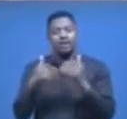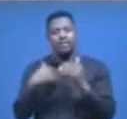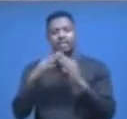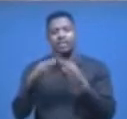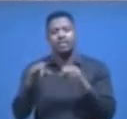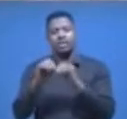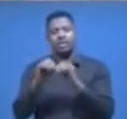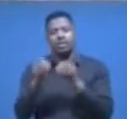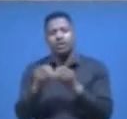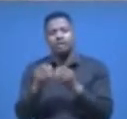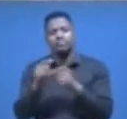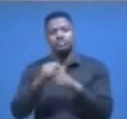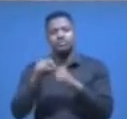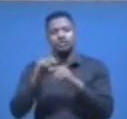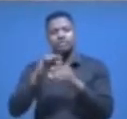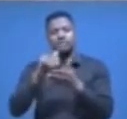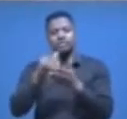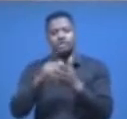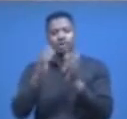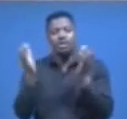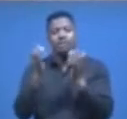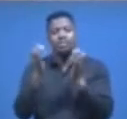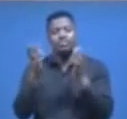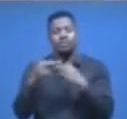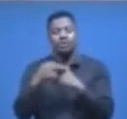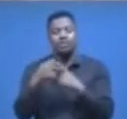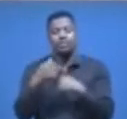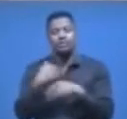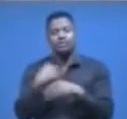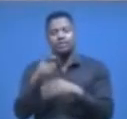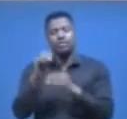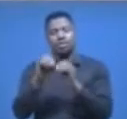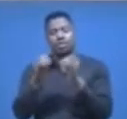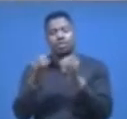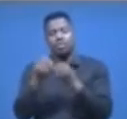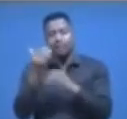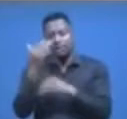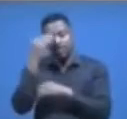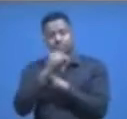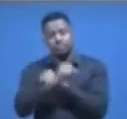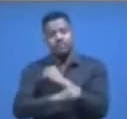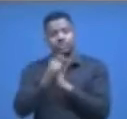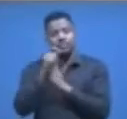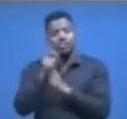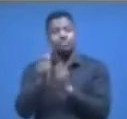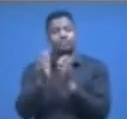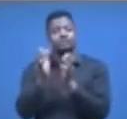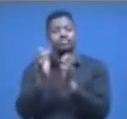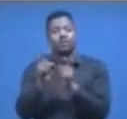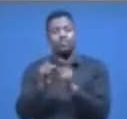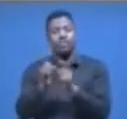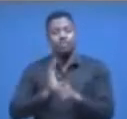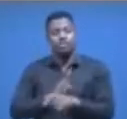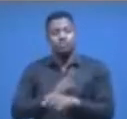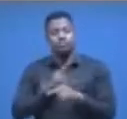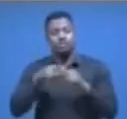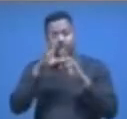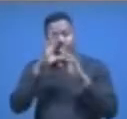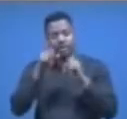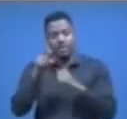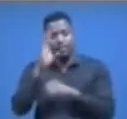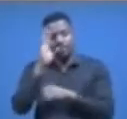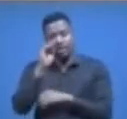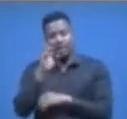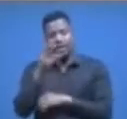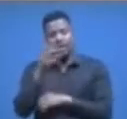offices, a training center, and conference room to house the secretariat of the Head of State Award scheme. The board chairman of the scheme, Mr.